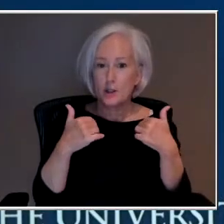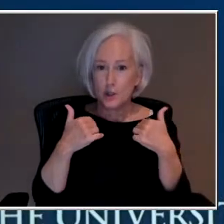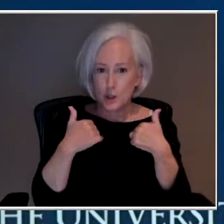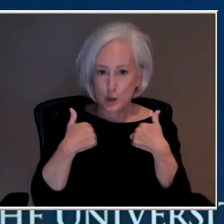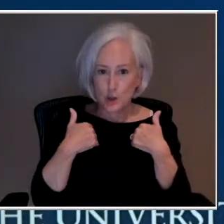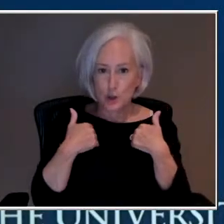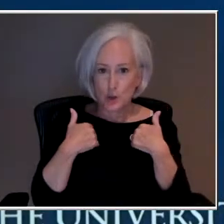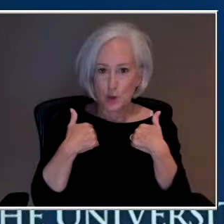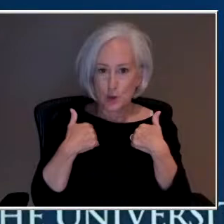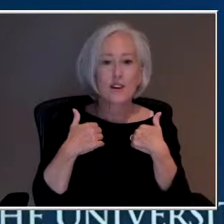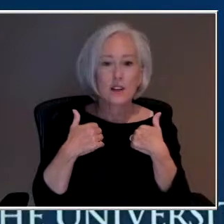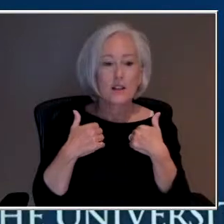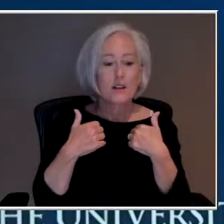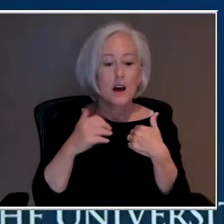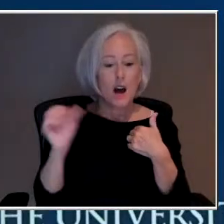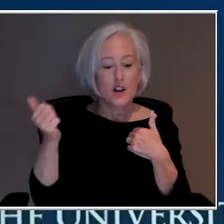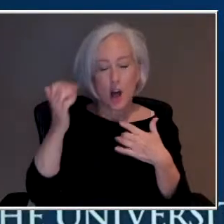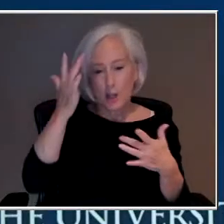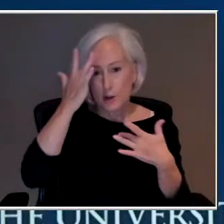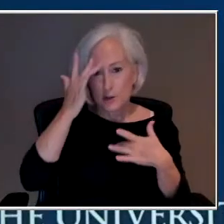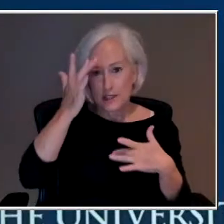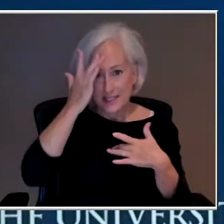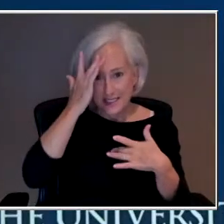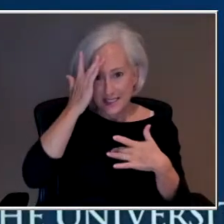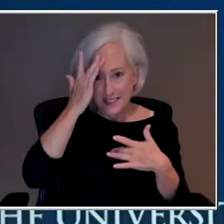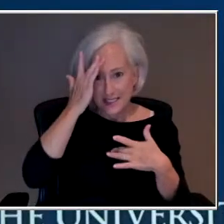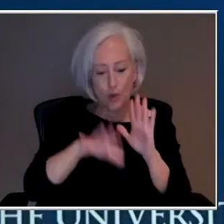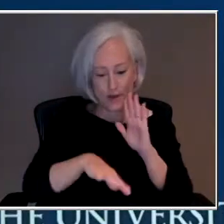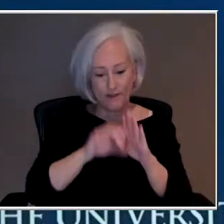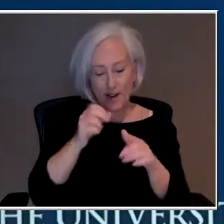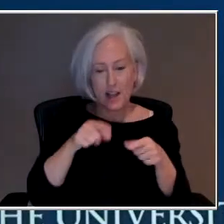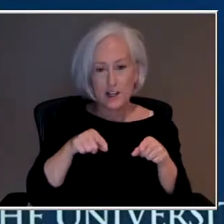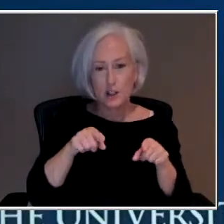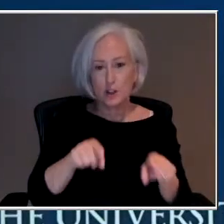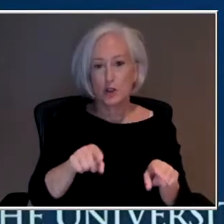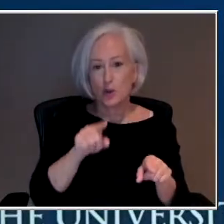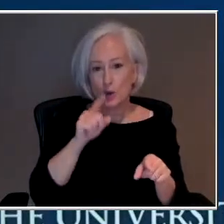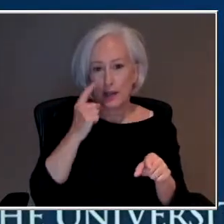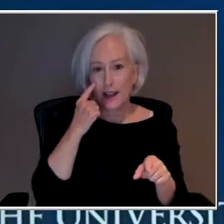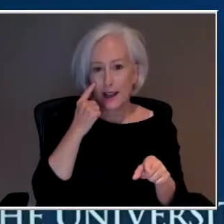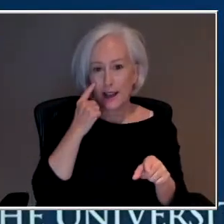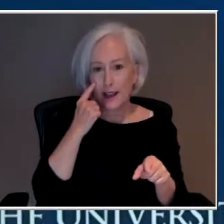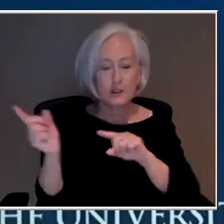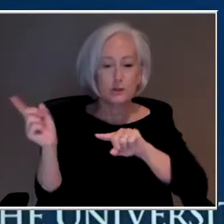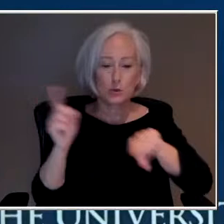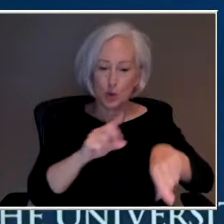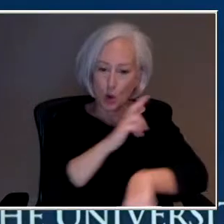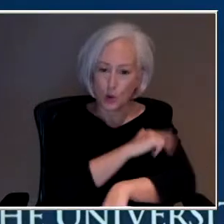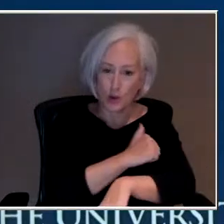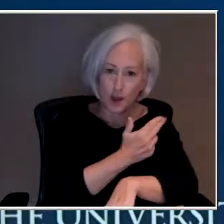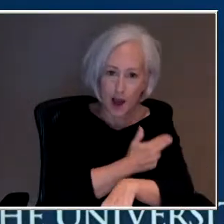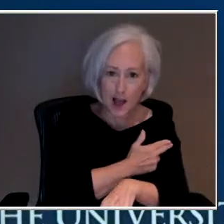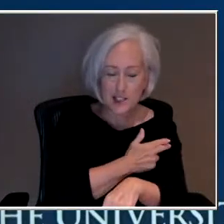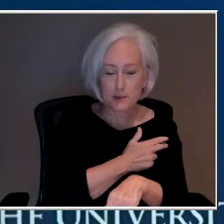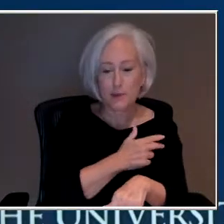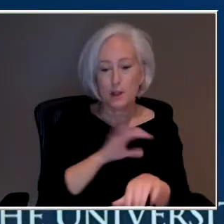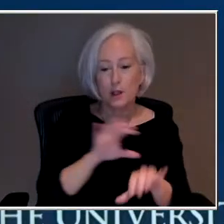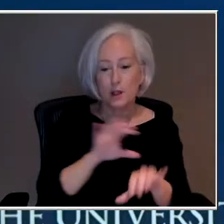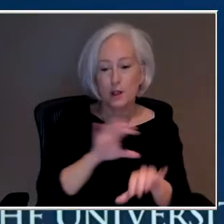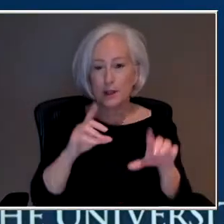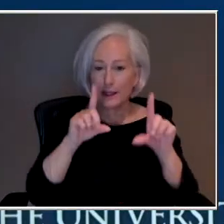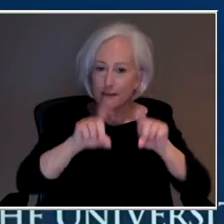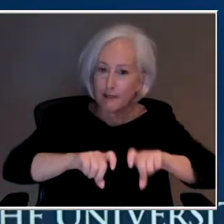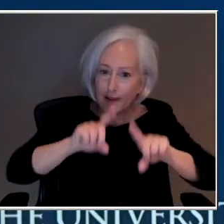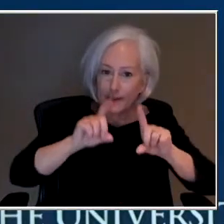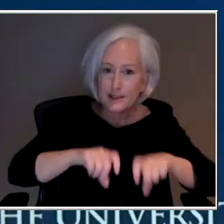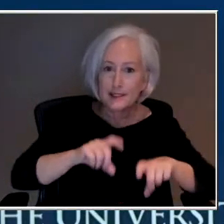and we call them. They facilitate having that child come to the hospital, getting workup, imaging, and really have a great cohesive